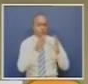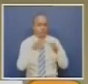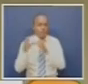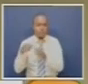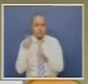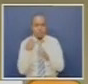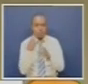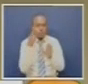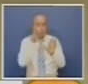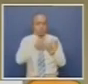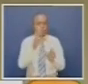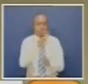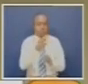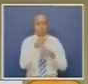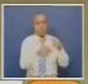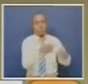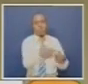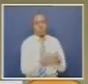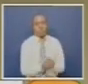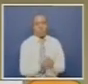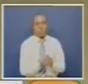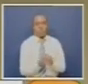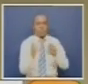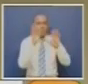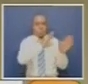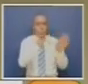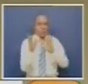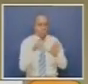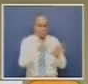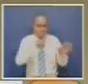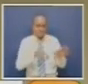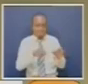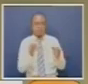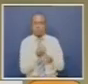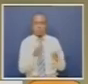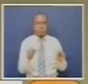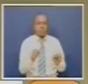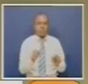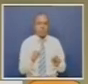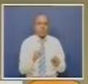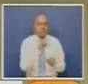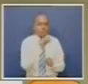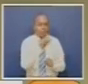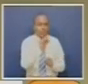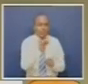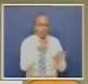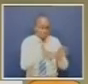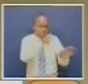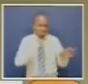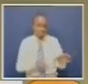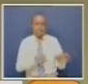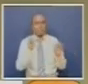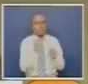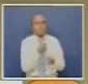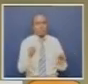are joining CORD. Mm-hmm. Wiper can't afford to walk away. CORD can't afford to walk away. ODM, I mean, can't afford to walk away from